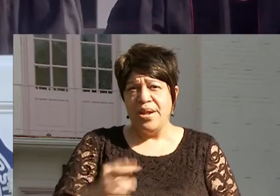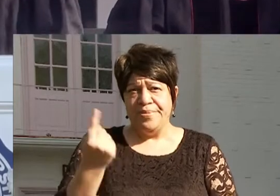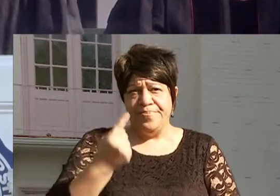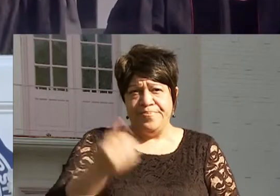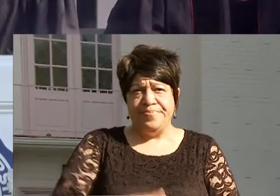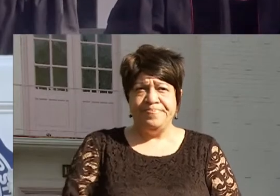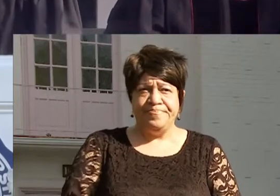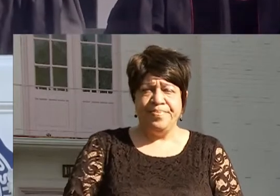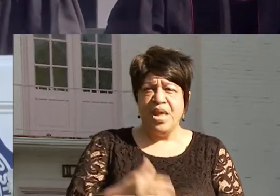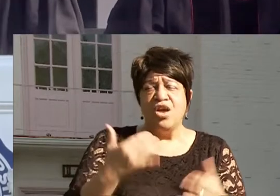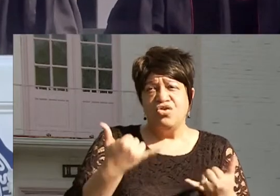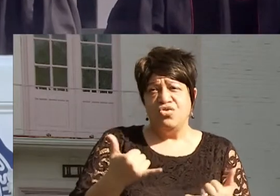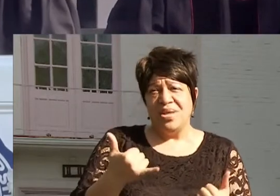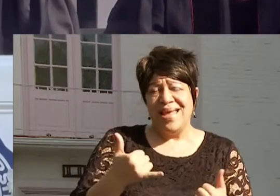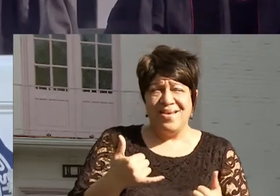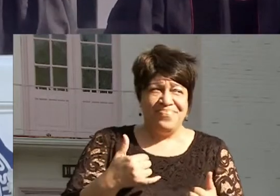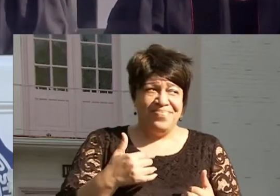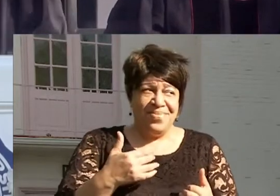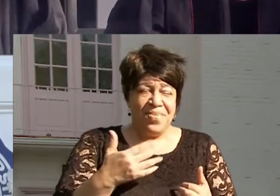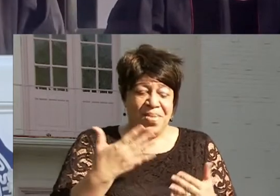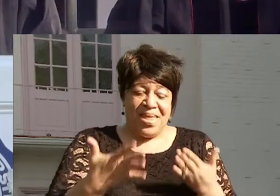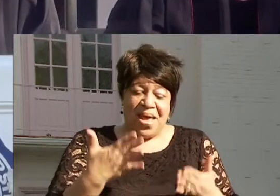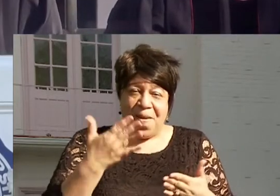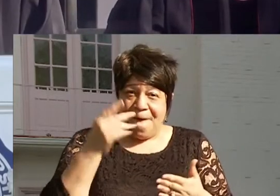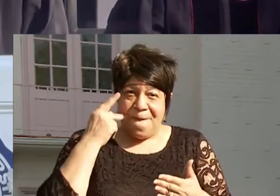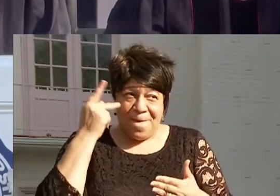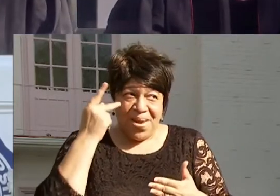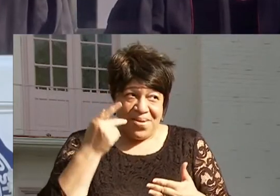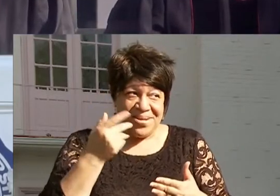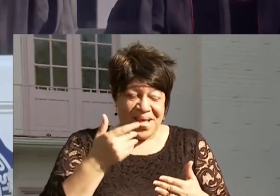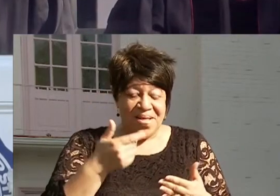Okay, so this part may get me in trouble with the parents.